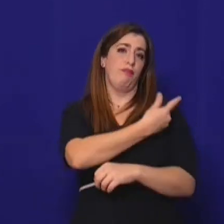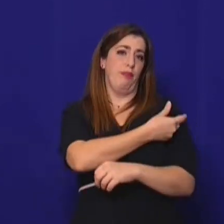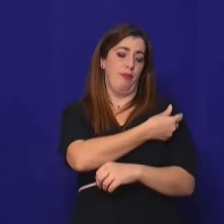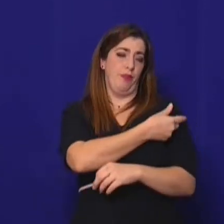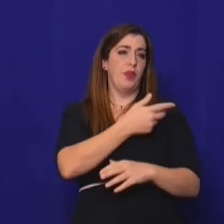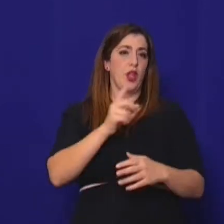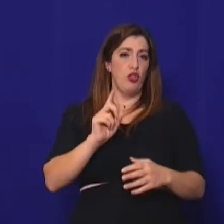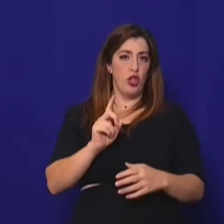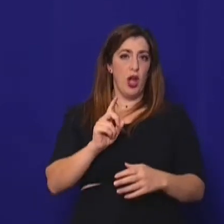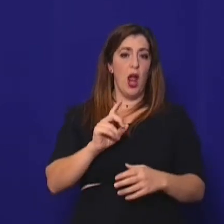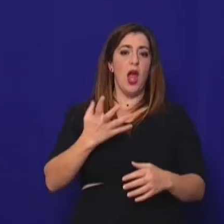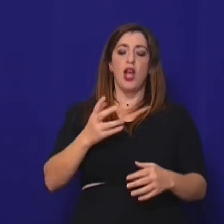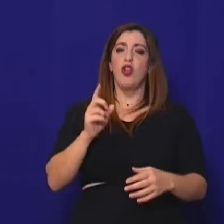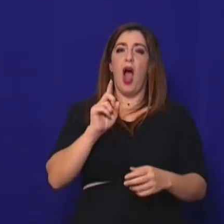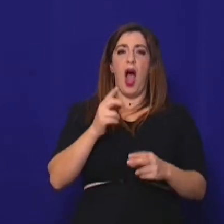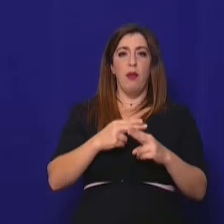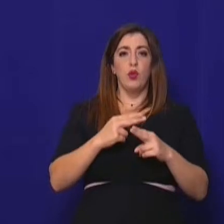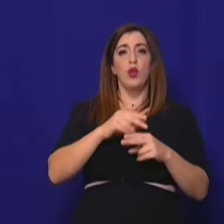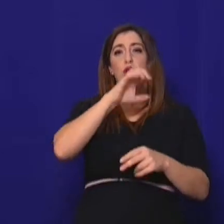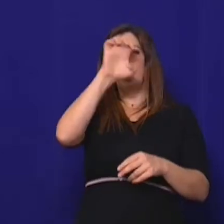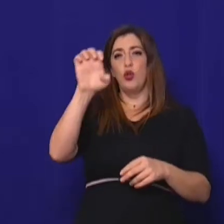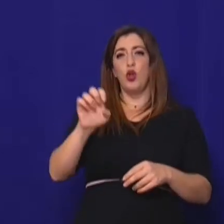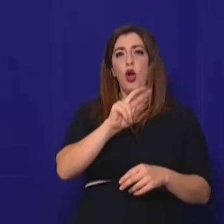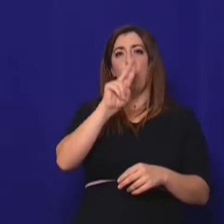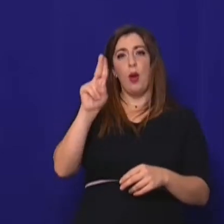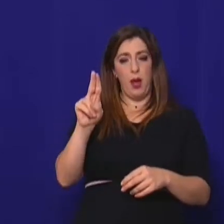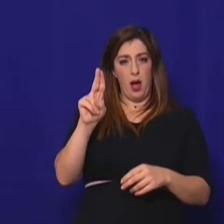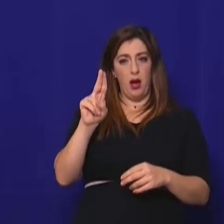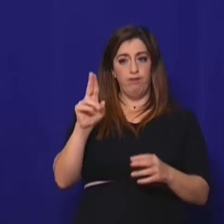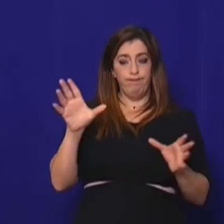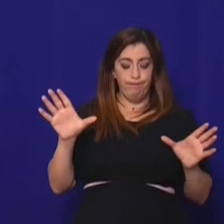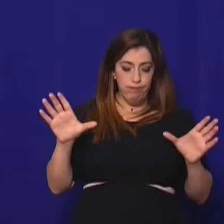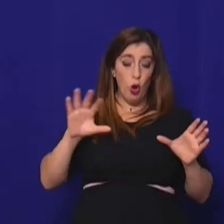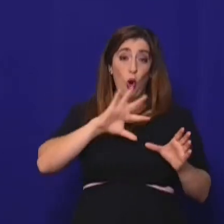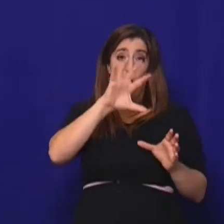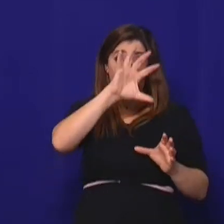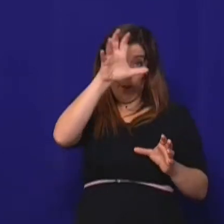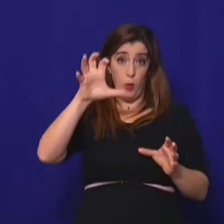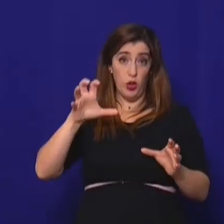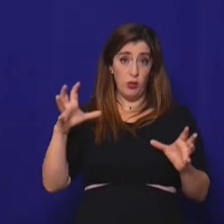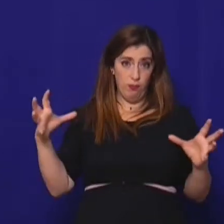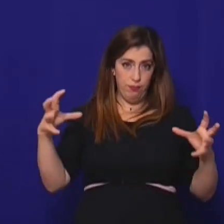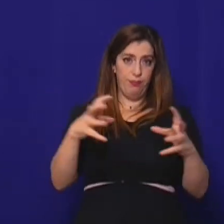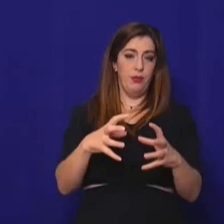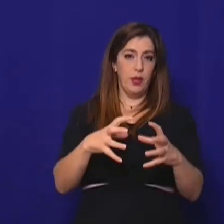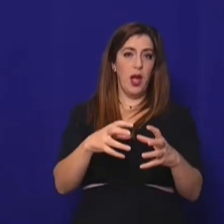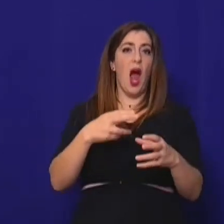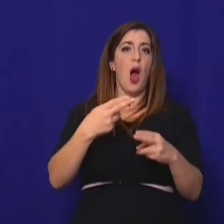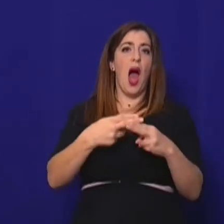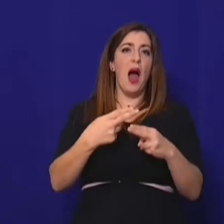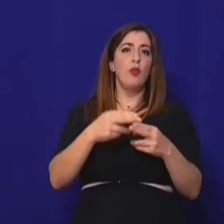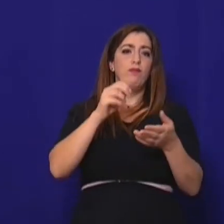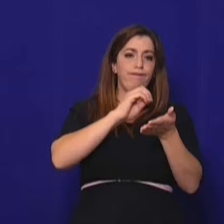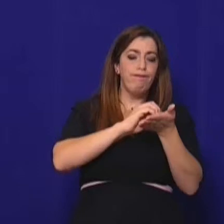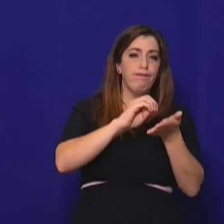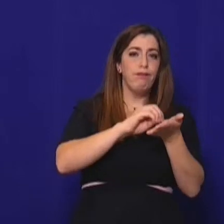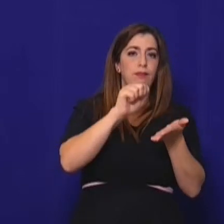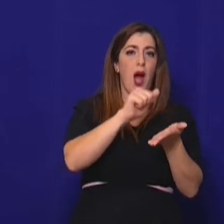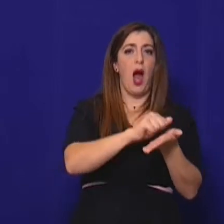għall-Unjoni Ewropea tingħaqad flimkien biex l-Unjoni Ewropea tkun qed tagħmel dawn l-agreements mal-kumpaniji infatti sa issa għamlet